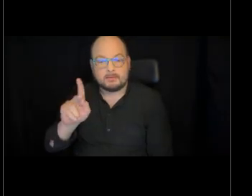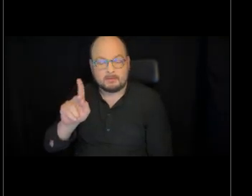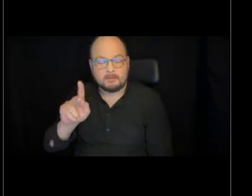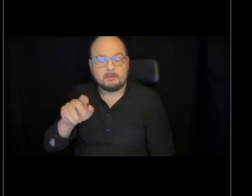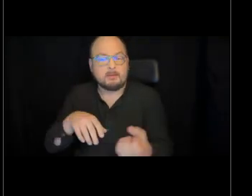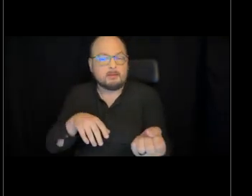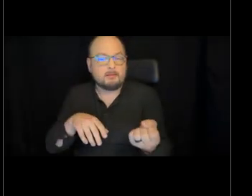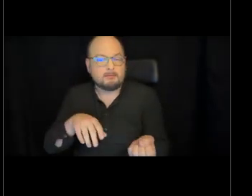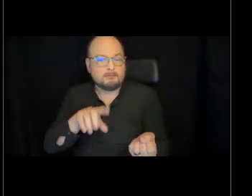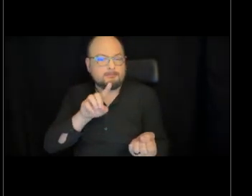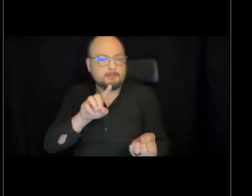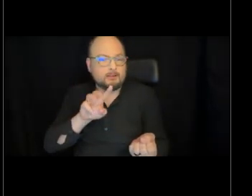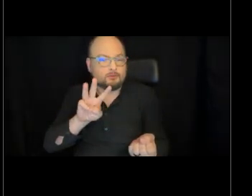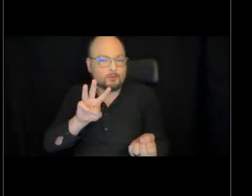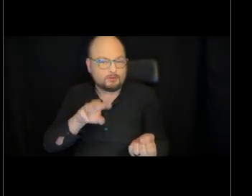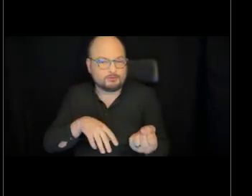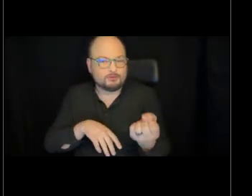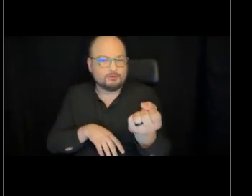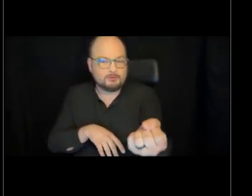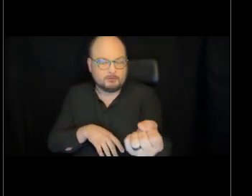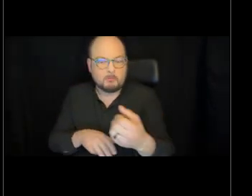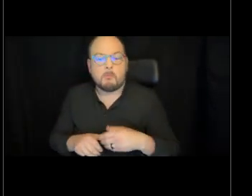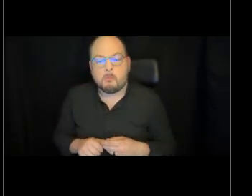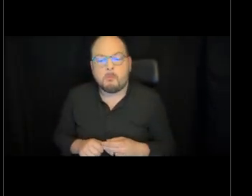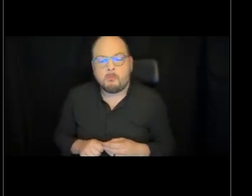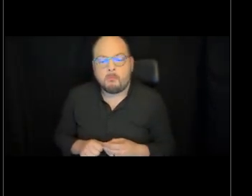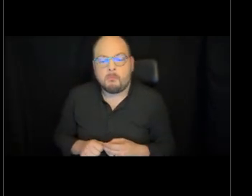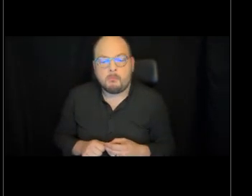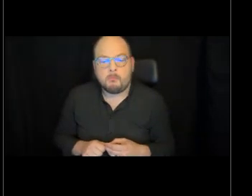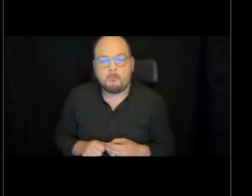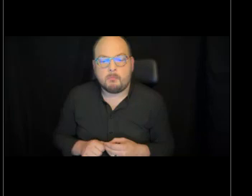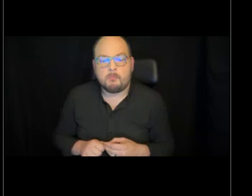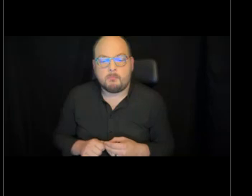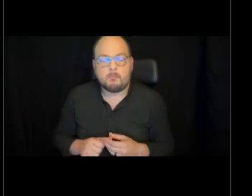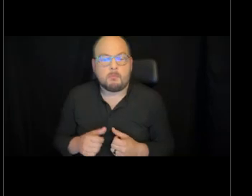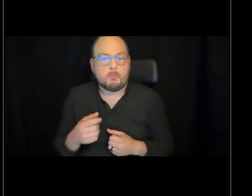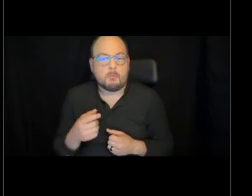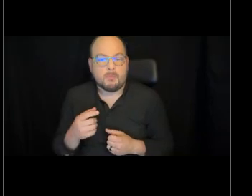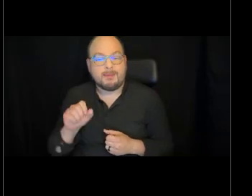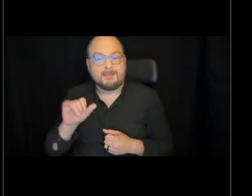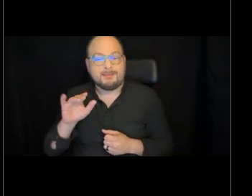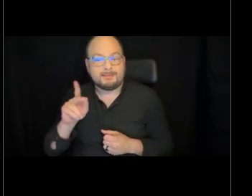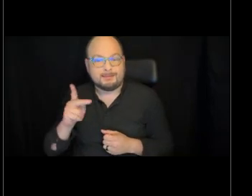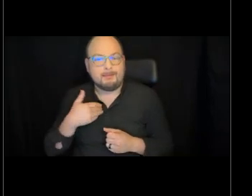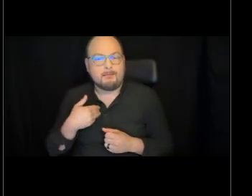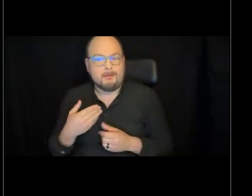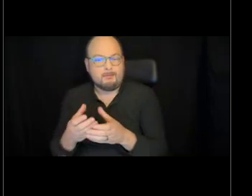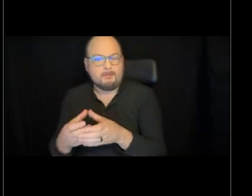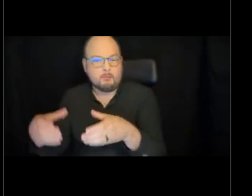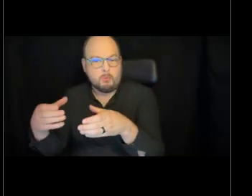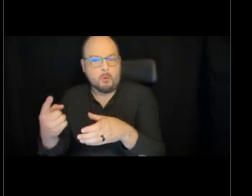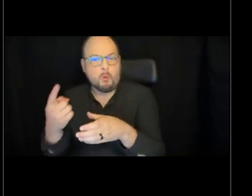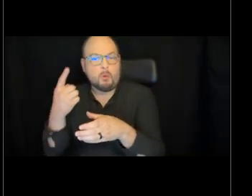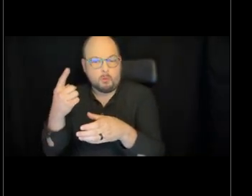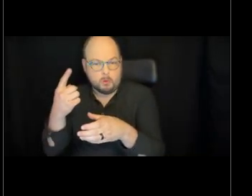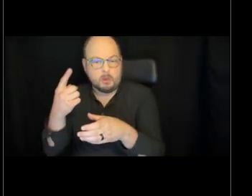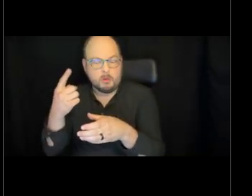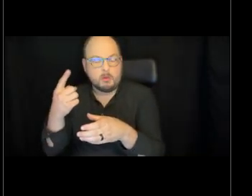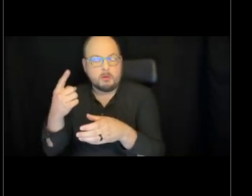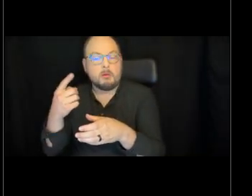When a single basin sink is at the bottom of the U and a dishwashing machine is planned to